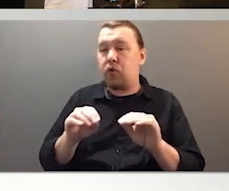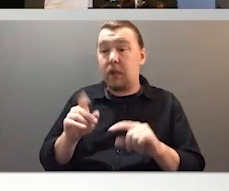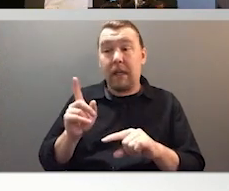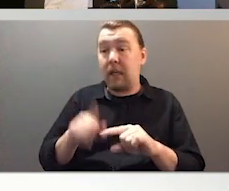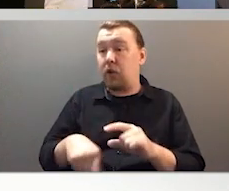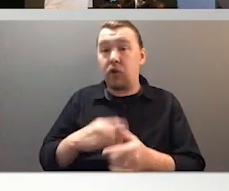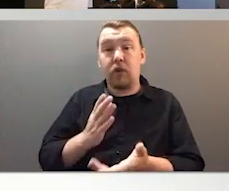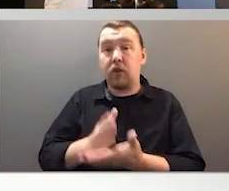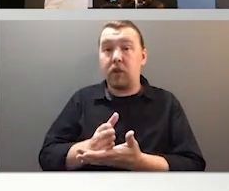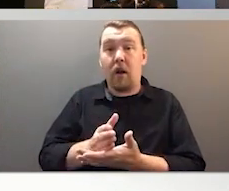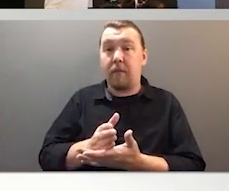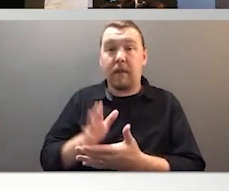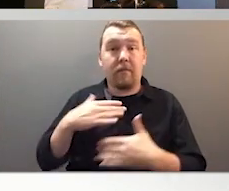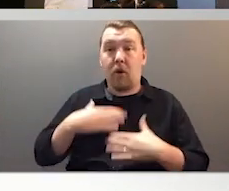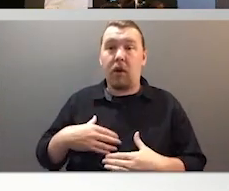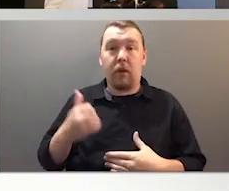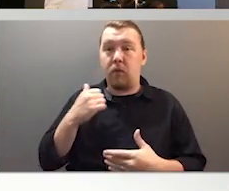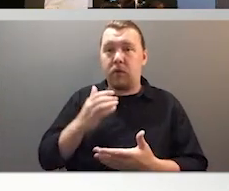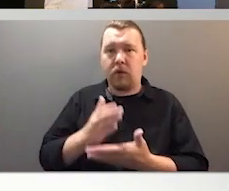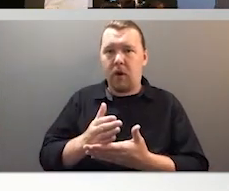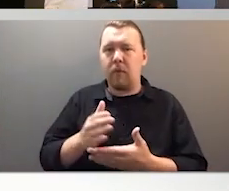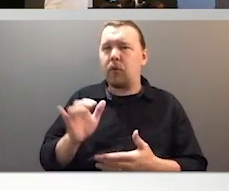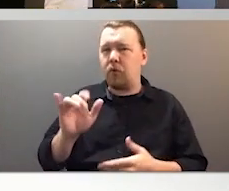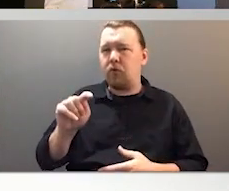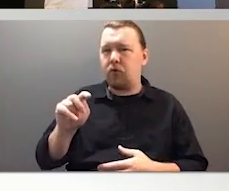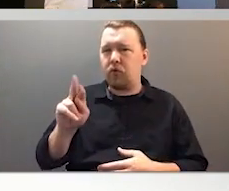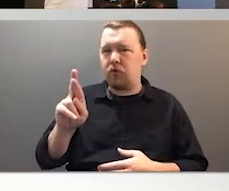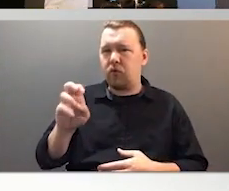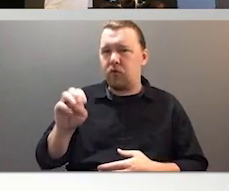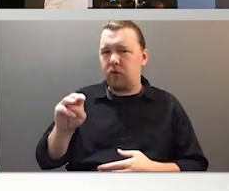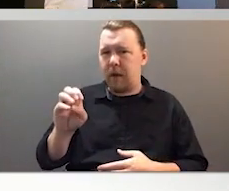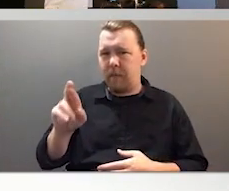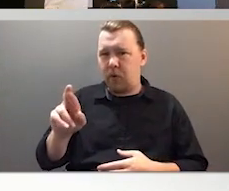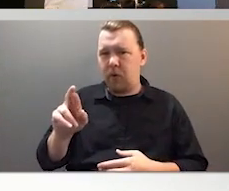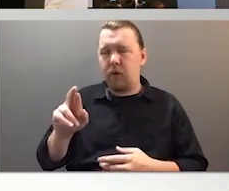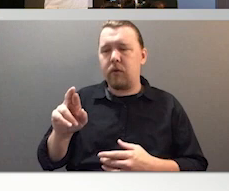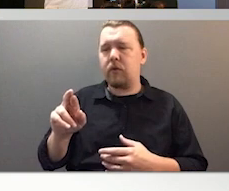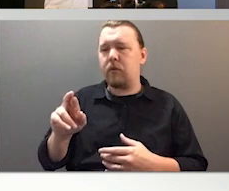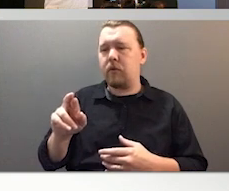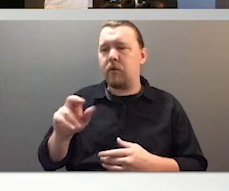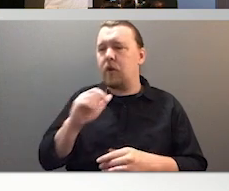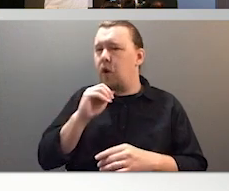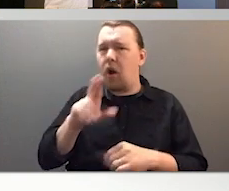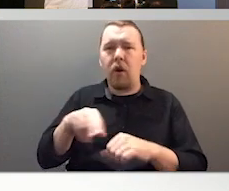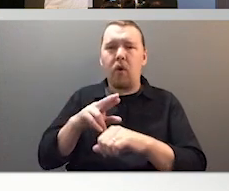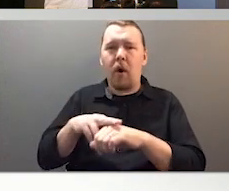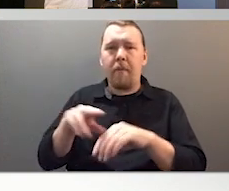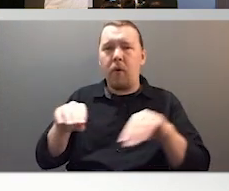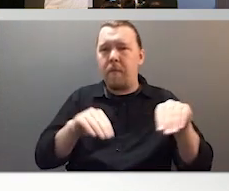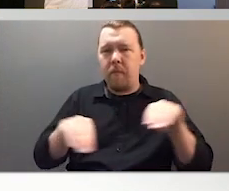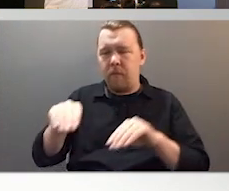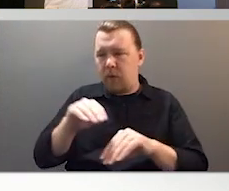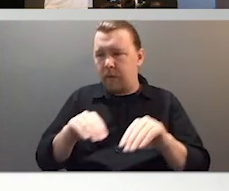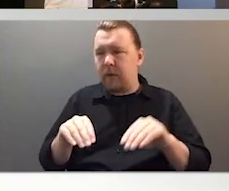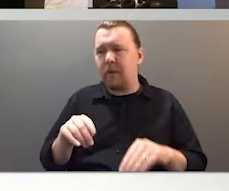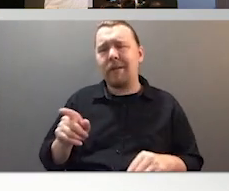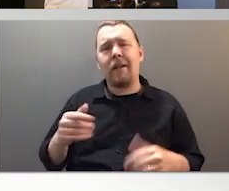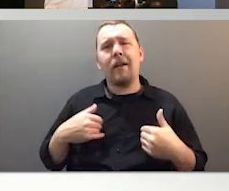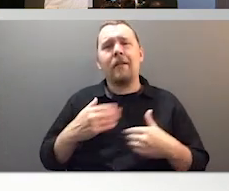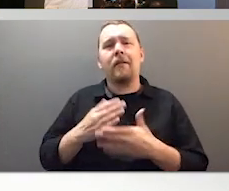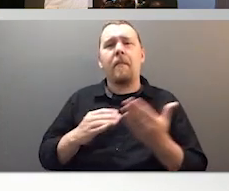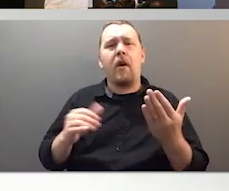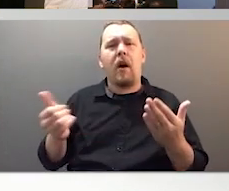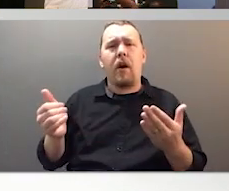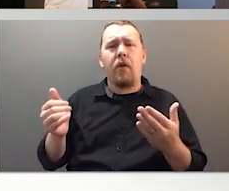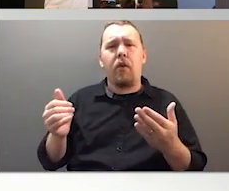that I look for, tremors and atypical motor movements, and he had some other kind of range of motion